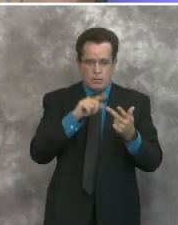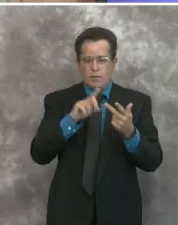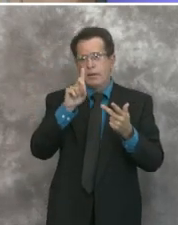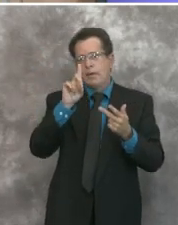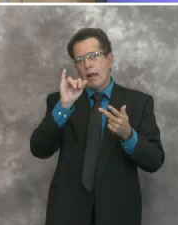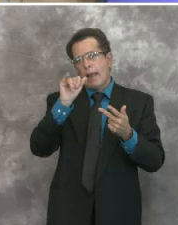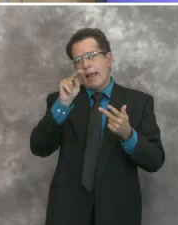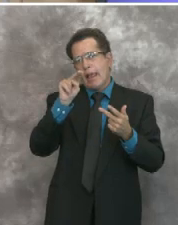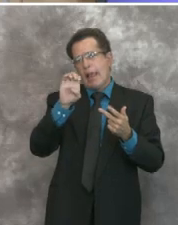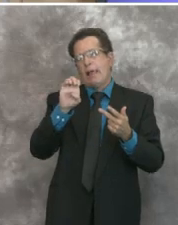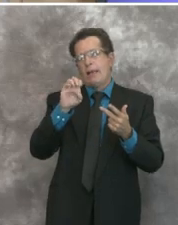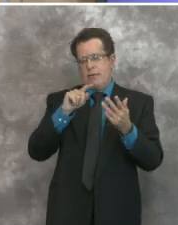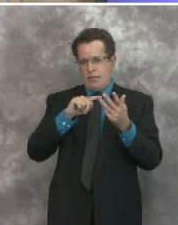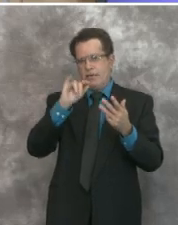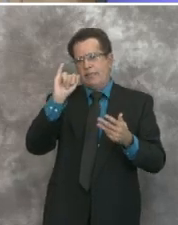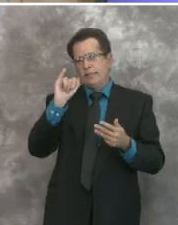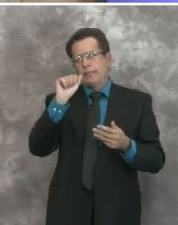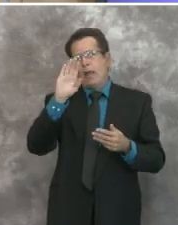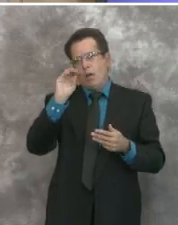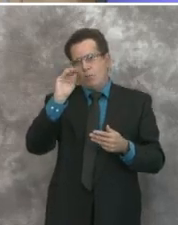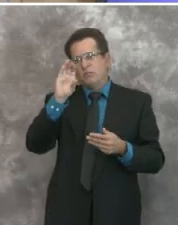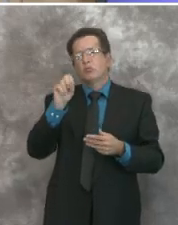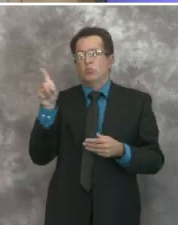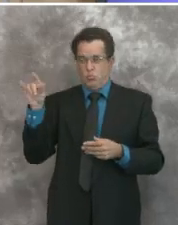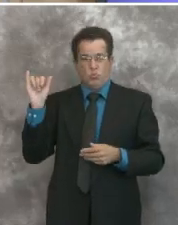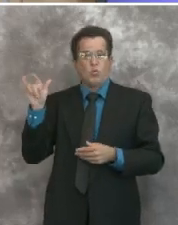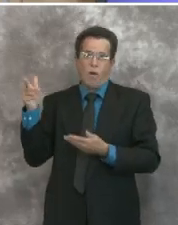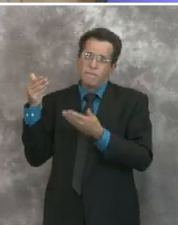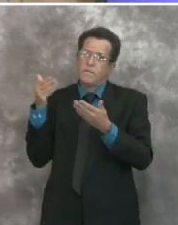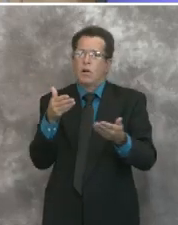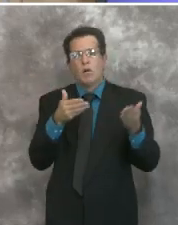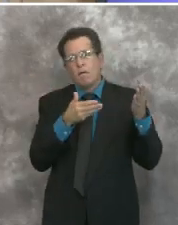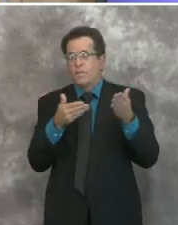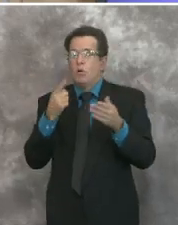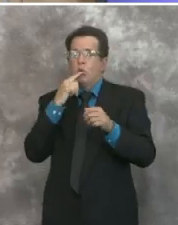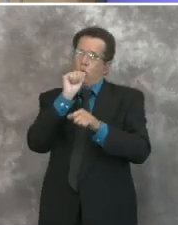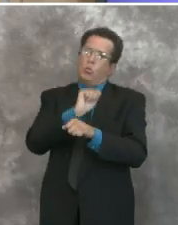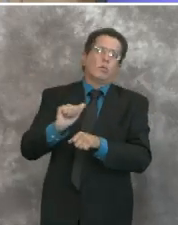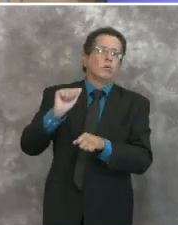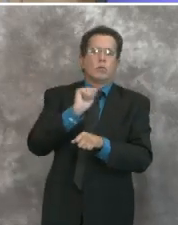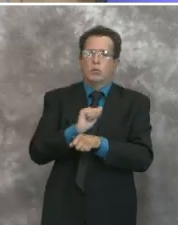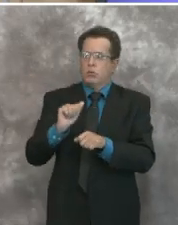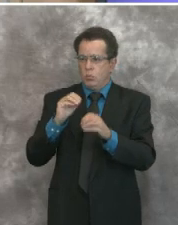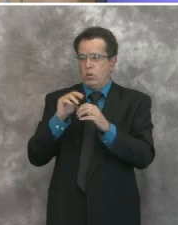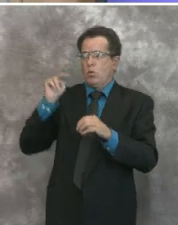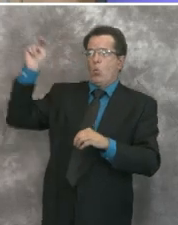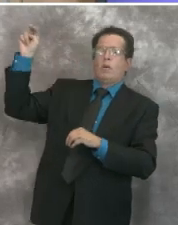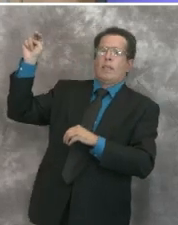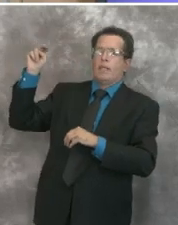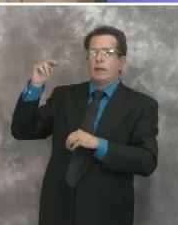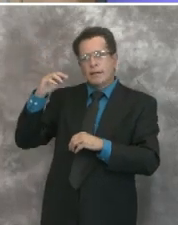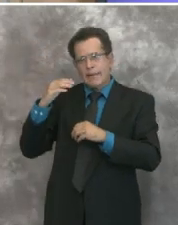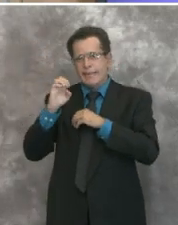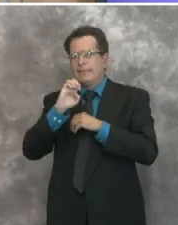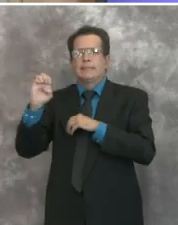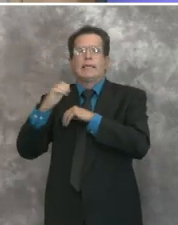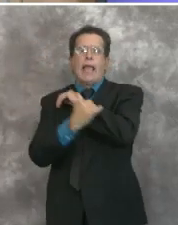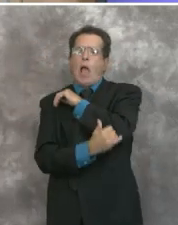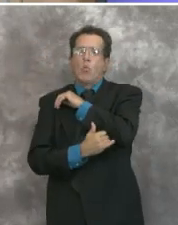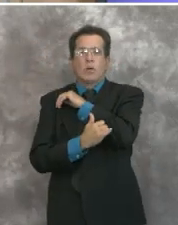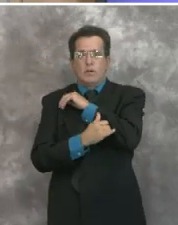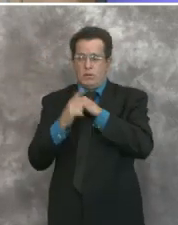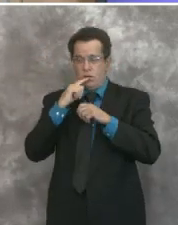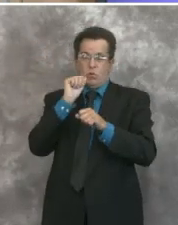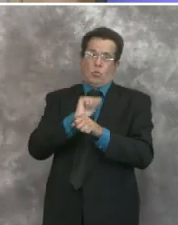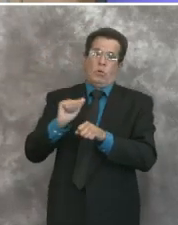Diane Jacob, thank you. They've been working with the North County and East County chambers, and they've provided